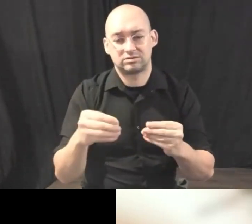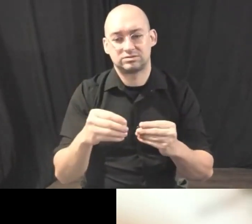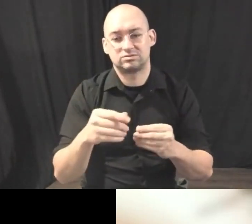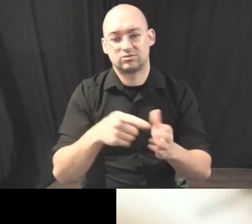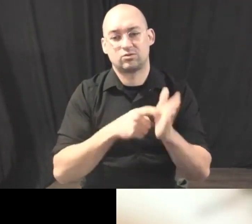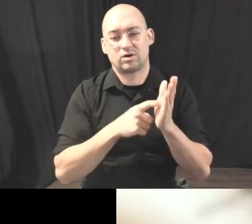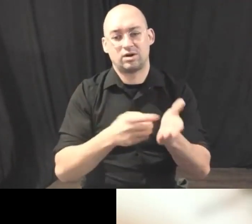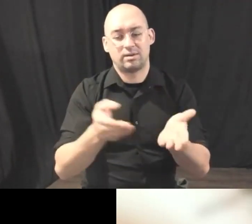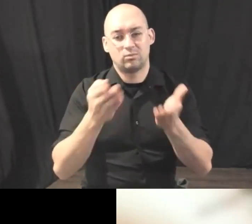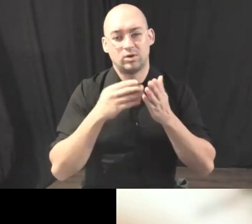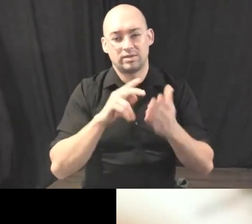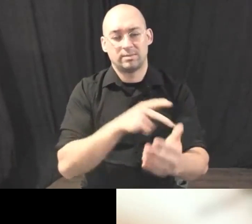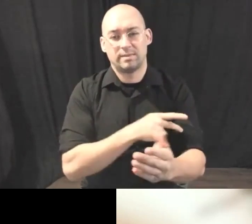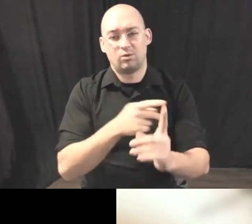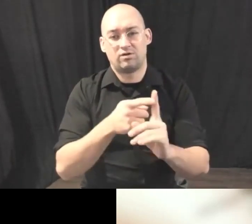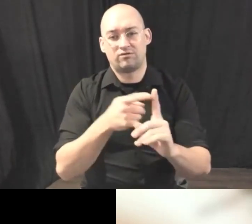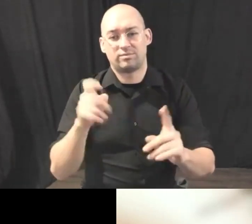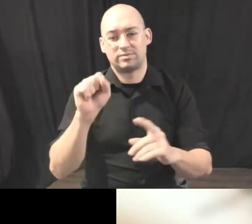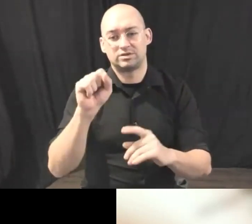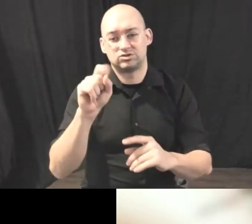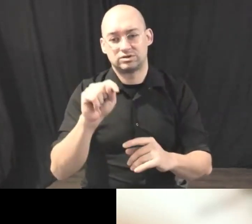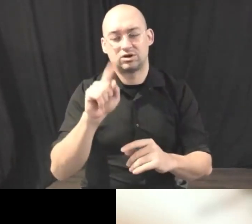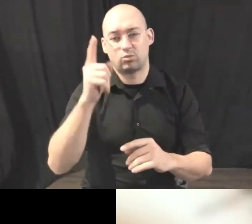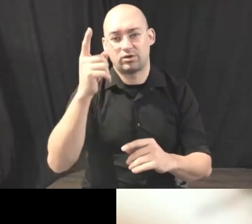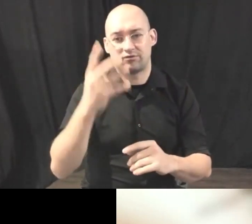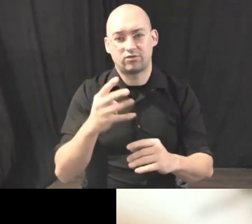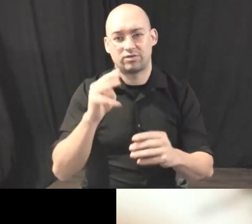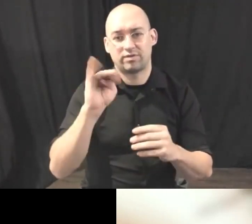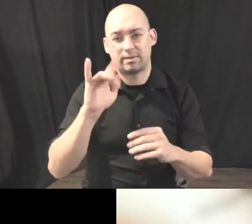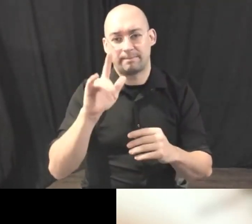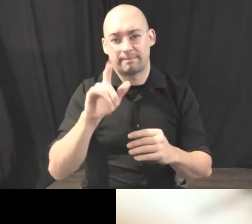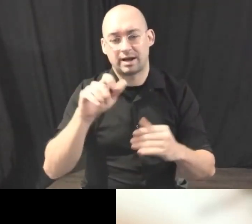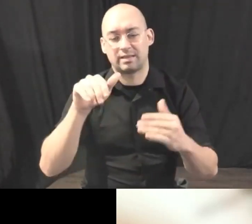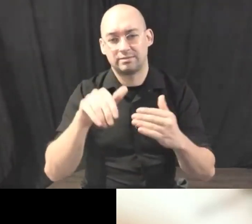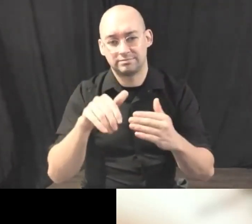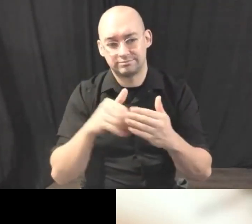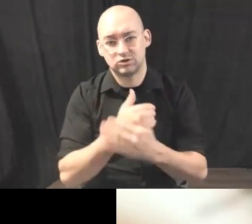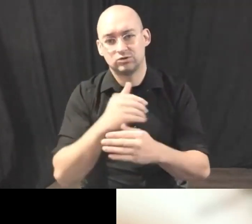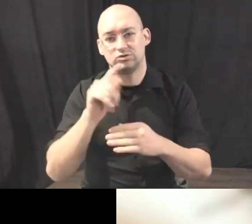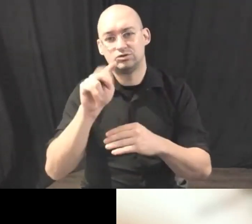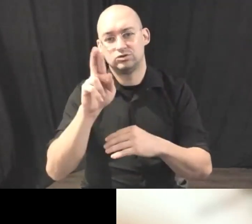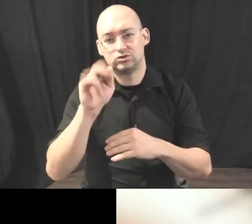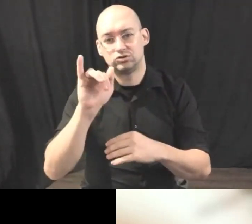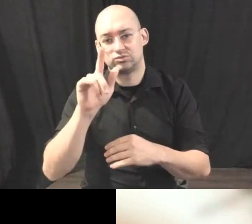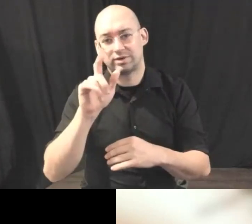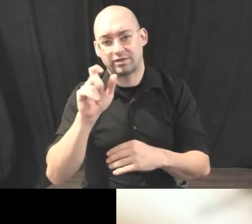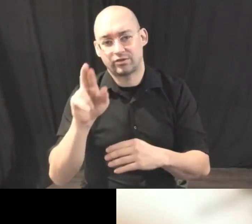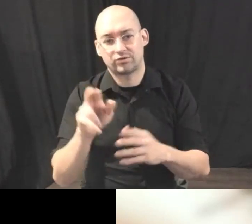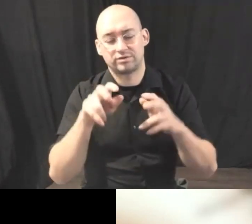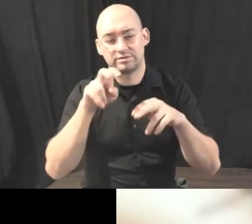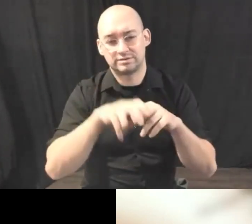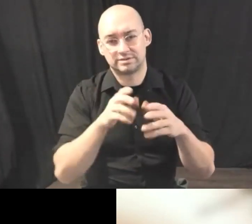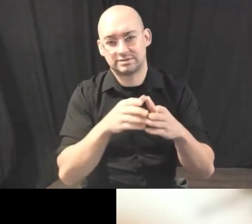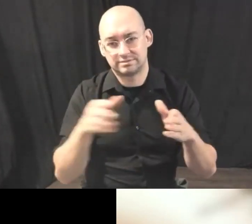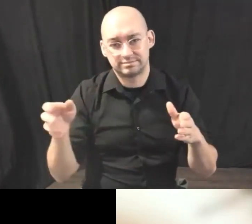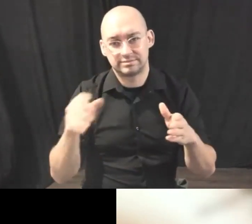street 1/4 of a mile into where their new trailer sits. Okay, this is 6 years later. So those are the types